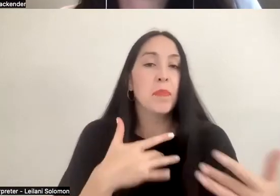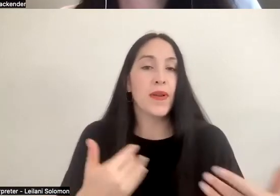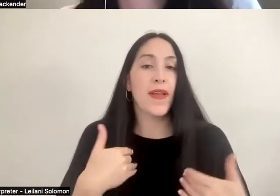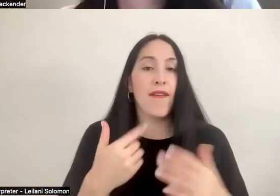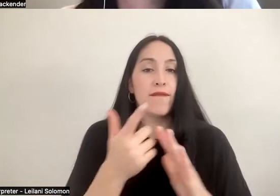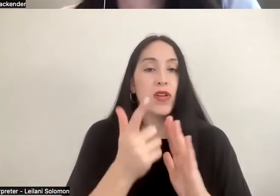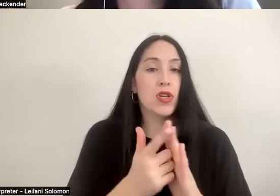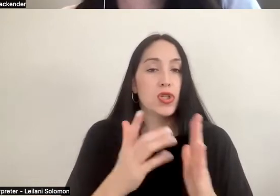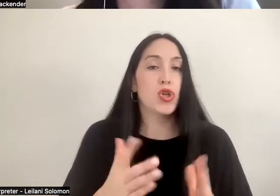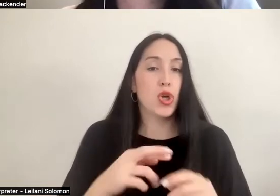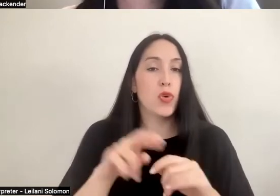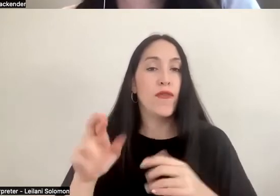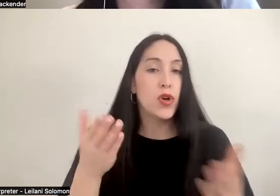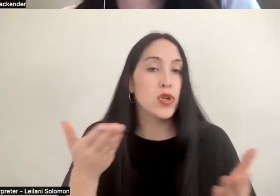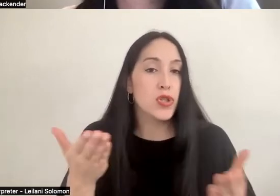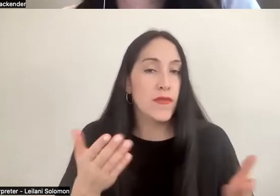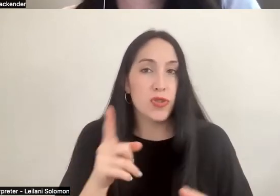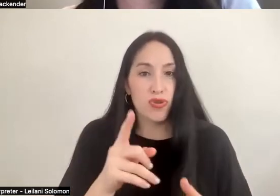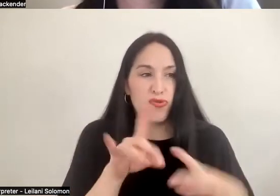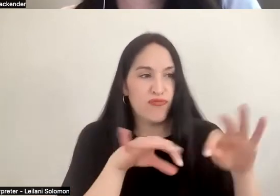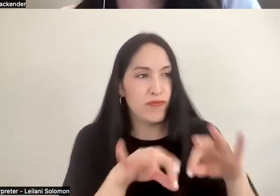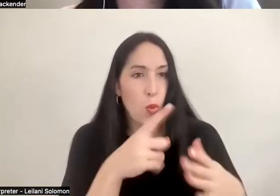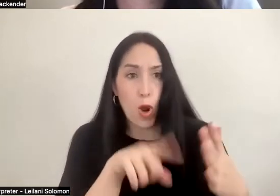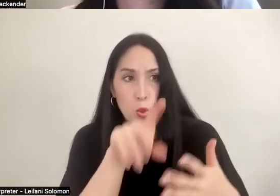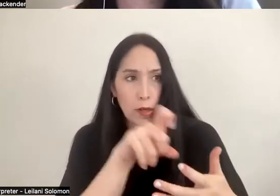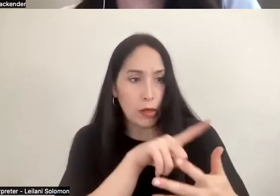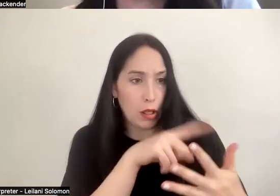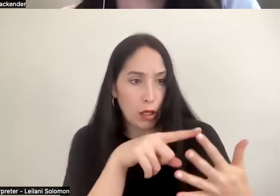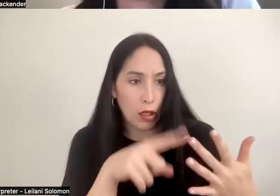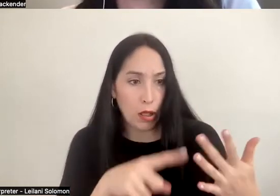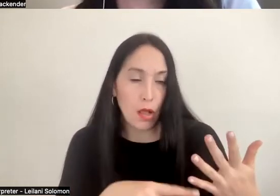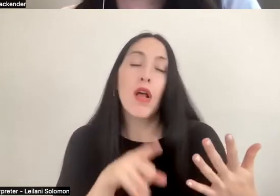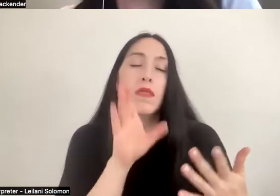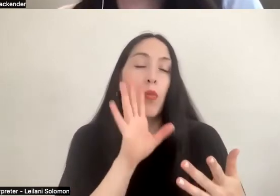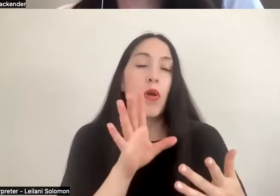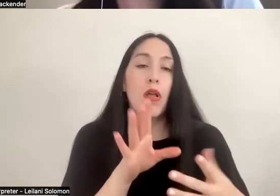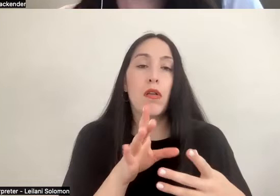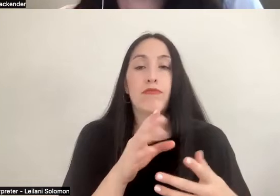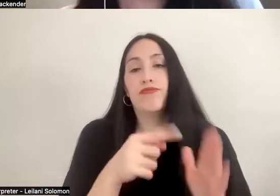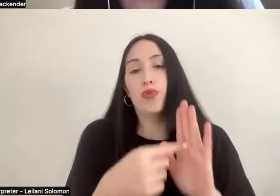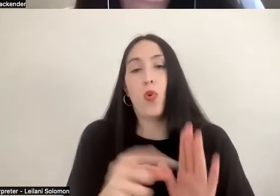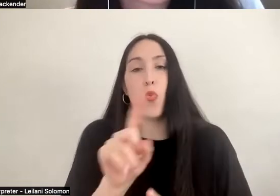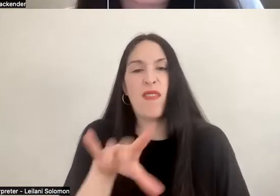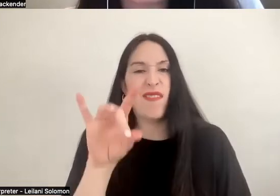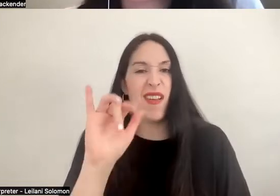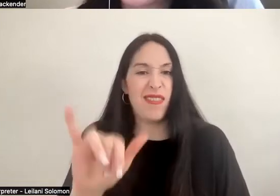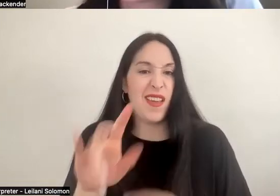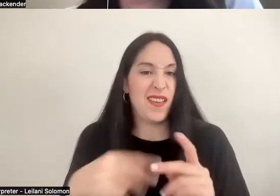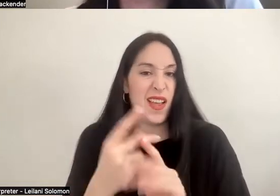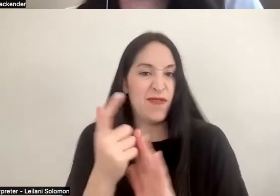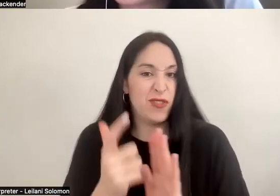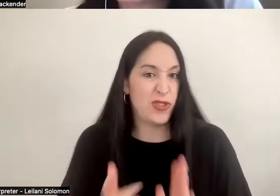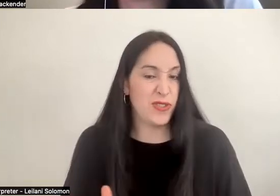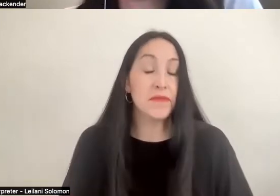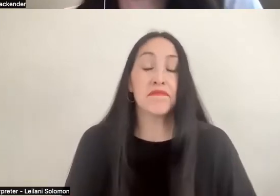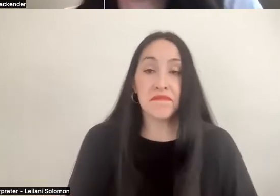into, if you tell them your needs, they can point you to some qualified attorneys. That's right. So we're going to take a couple more